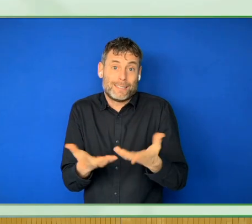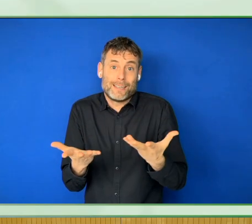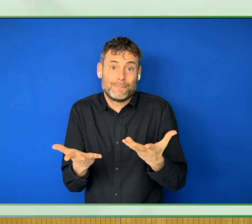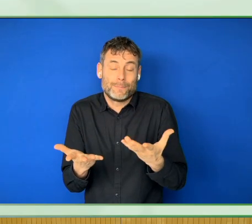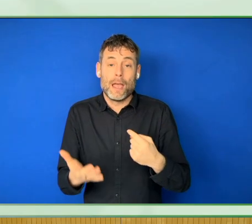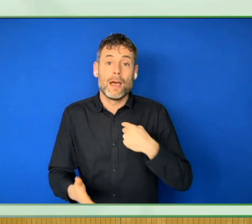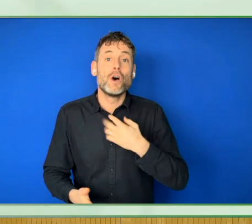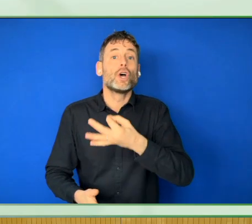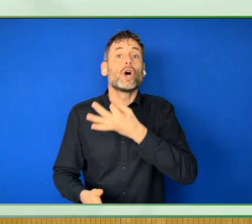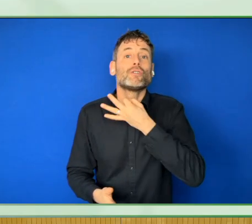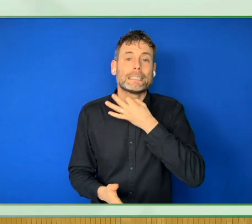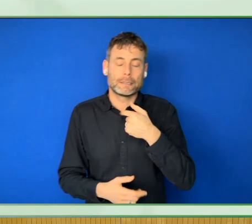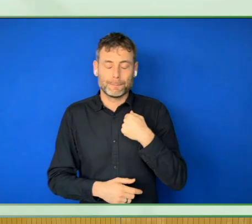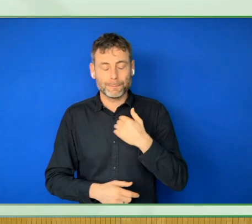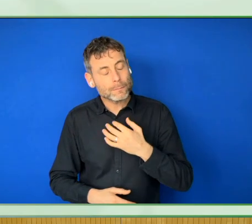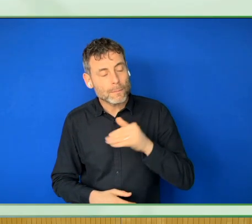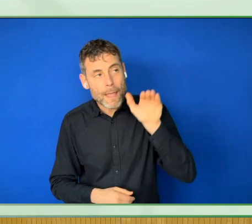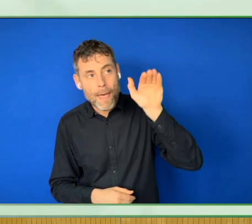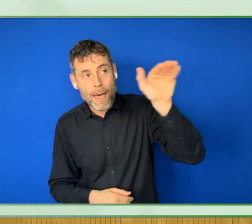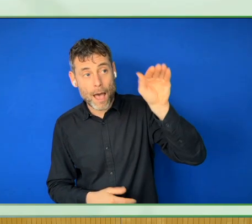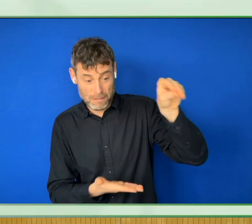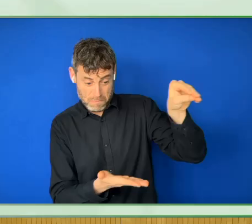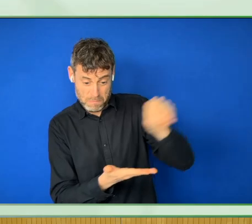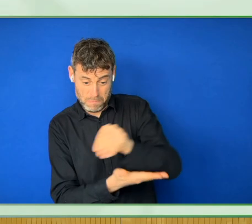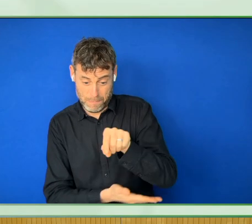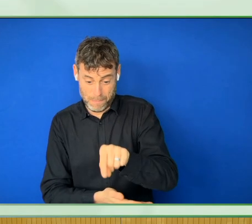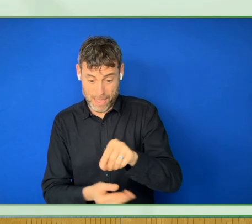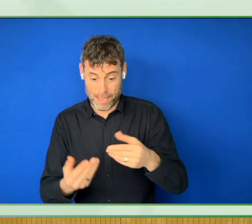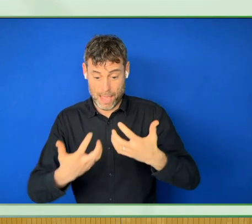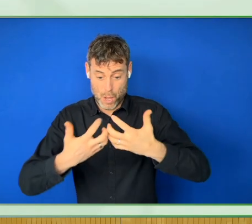as confident as I now think that I am, I'm not going to do it.